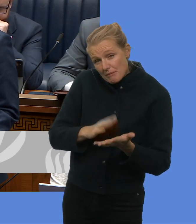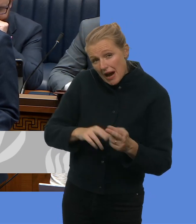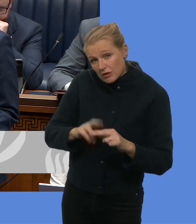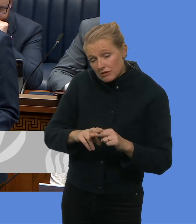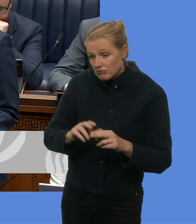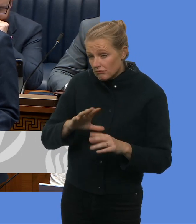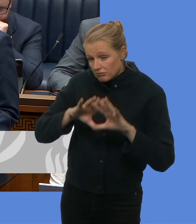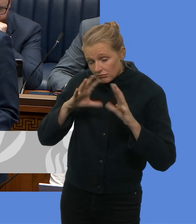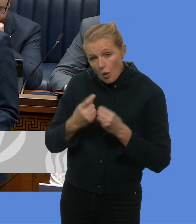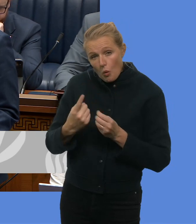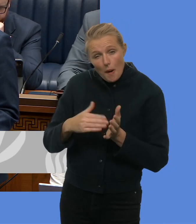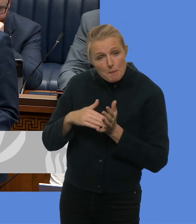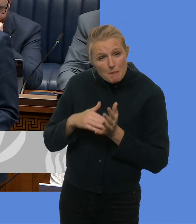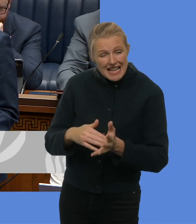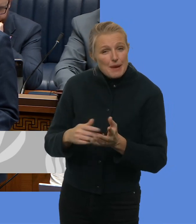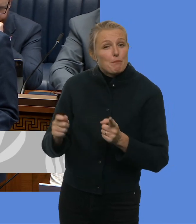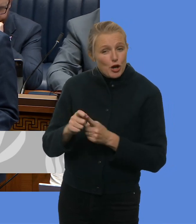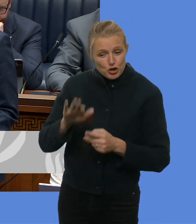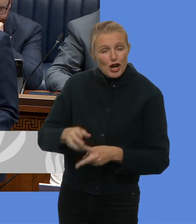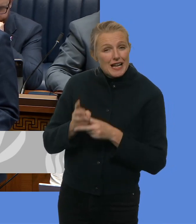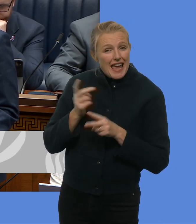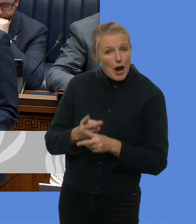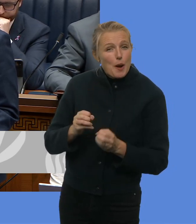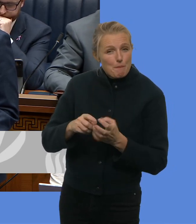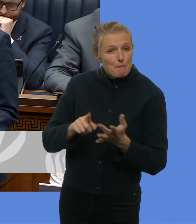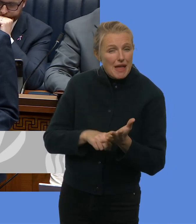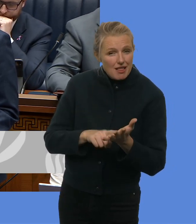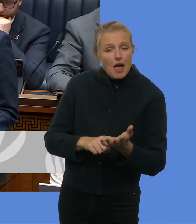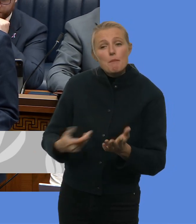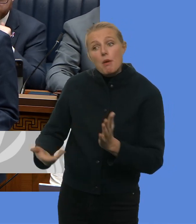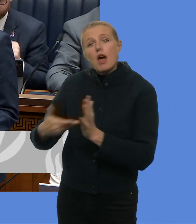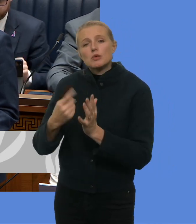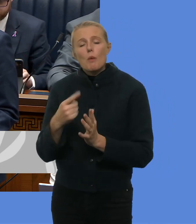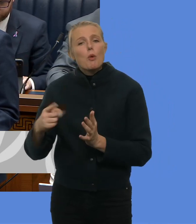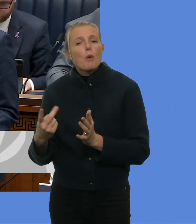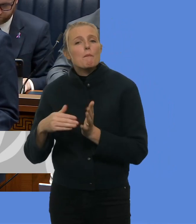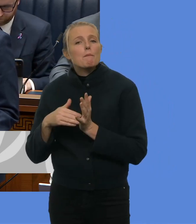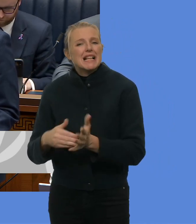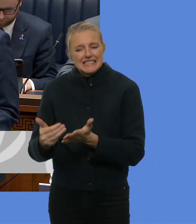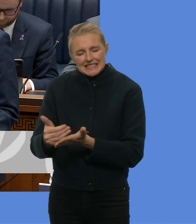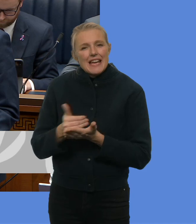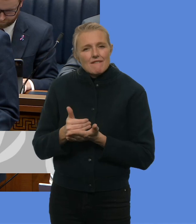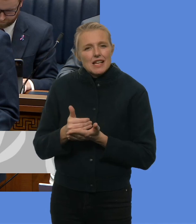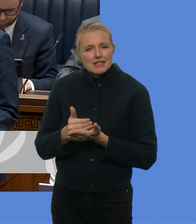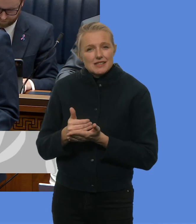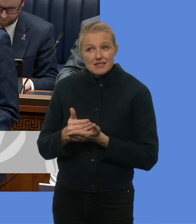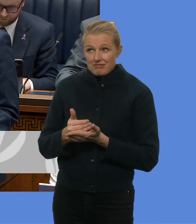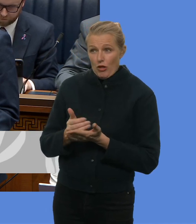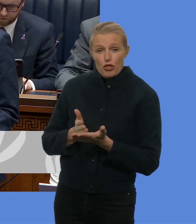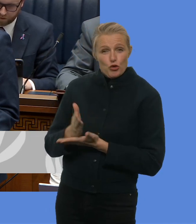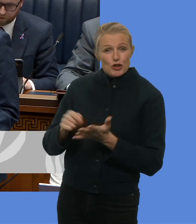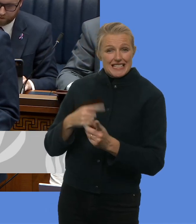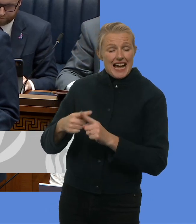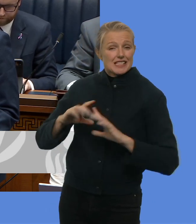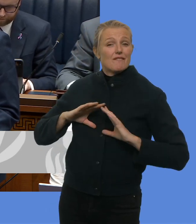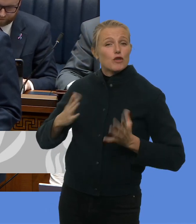£1 million in their childcare bills, and then you had the additional £1.1 million of savings that was drawn down through the